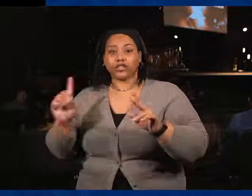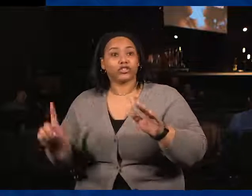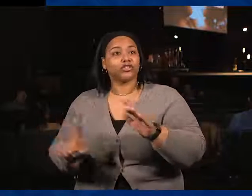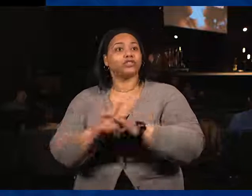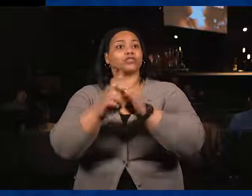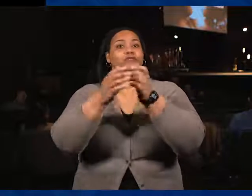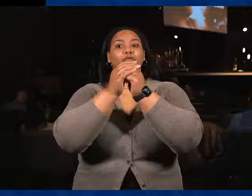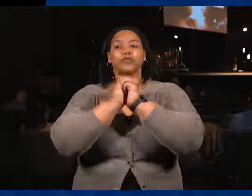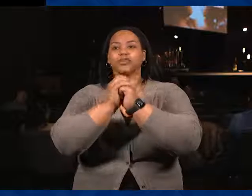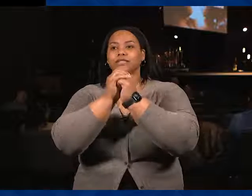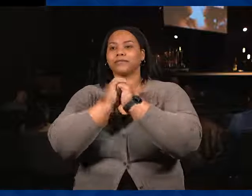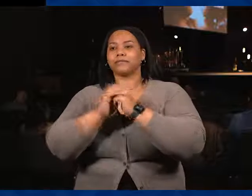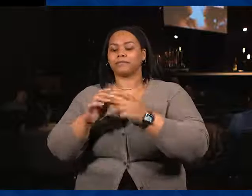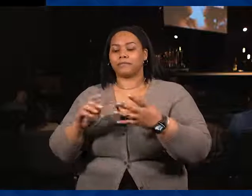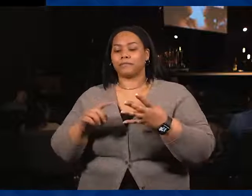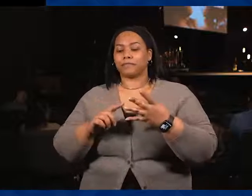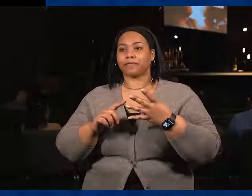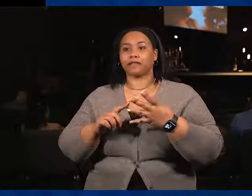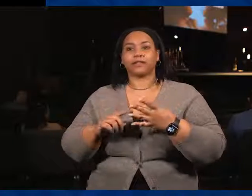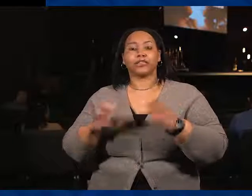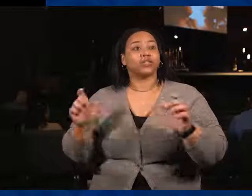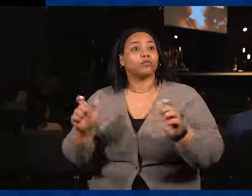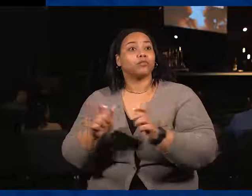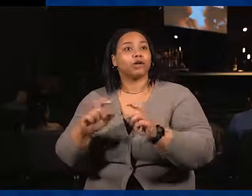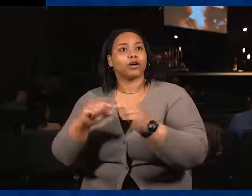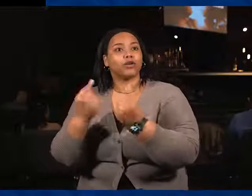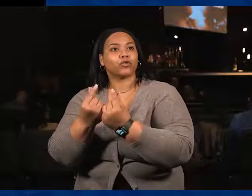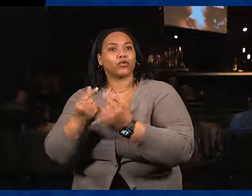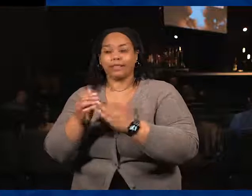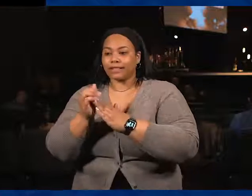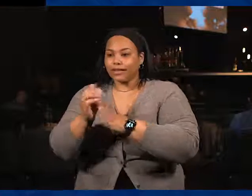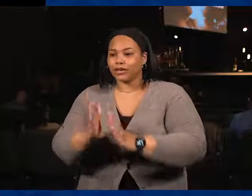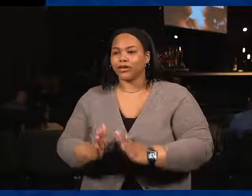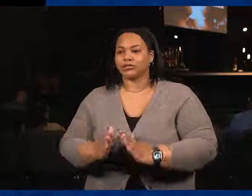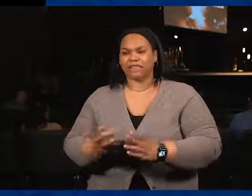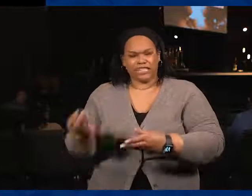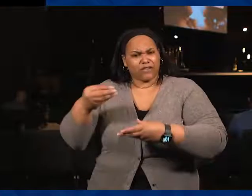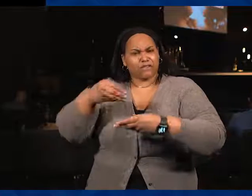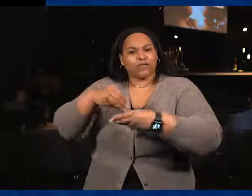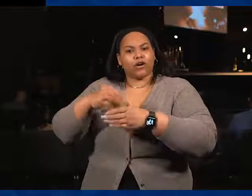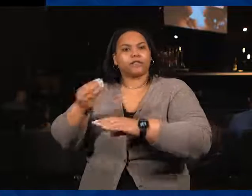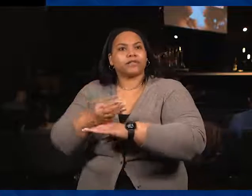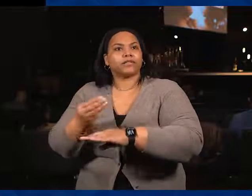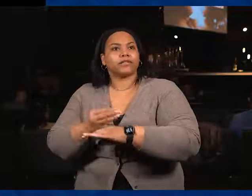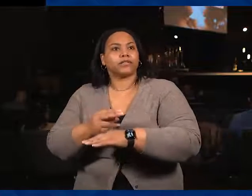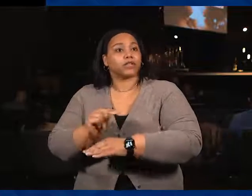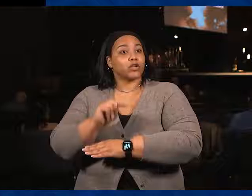worship. He's a small group leader. He's involved in ministries. He's at the Northside Food Pantry.